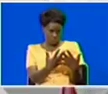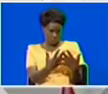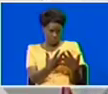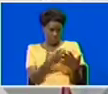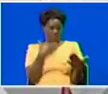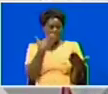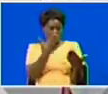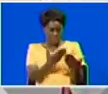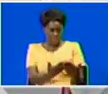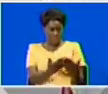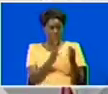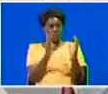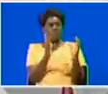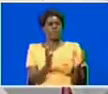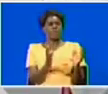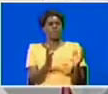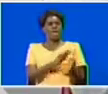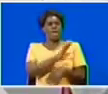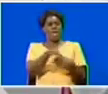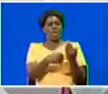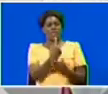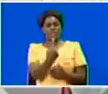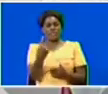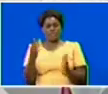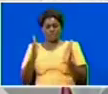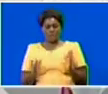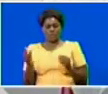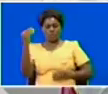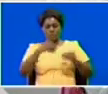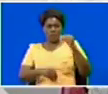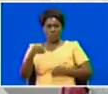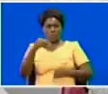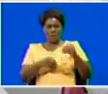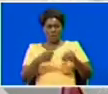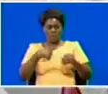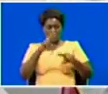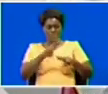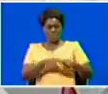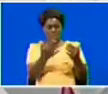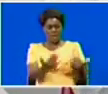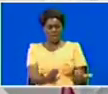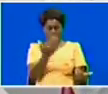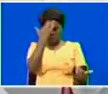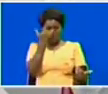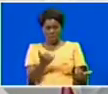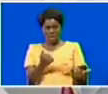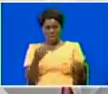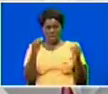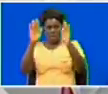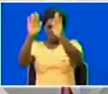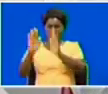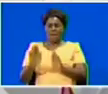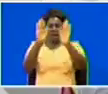thank you very much to every single person who has donated. The reason why I'm sitting right here next to you is because my campaign has